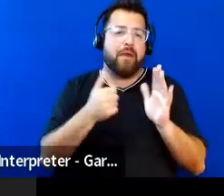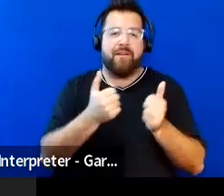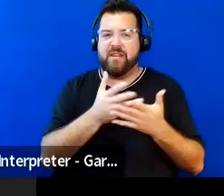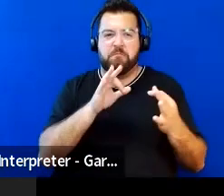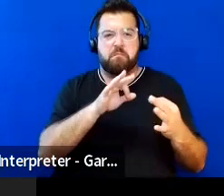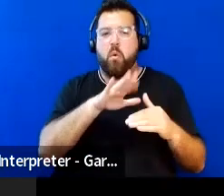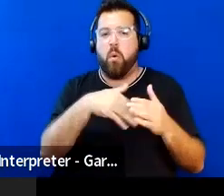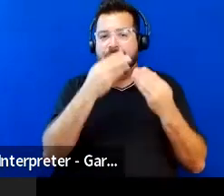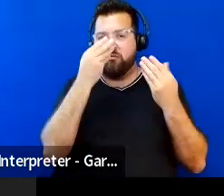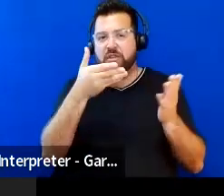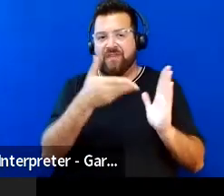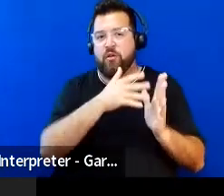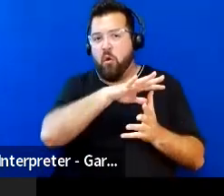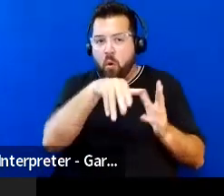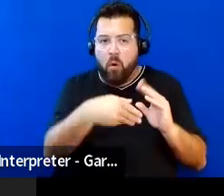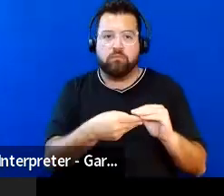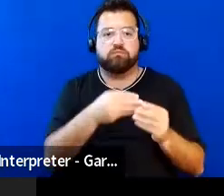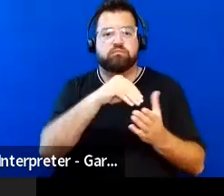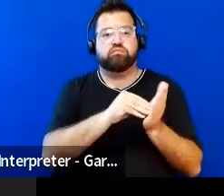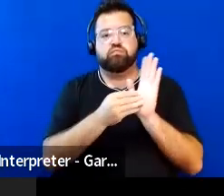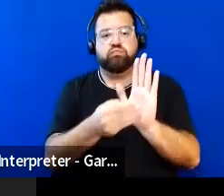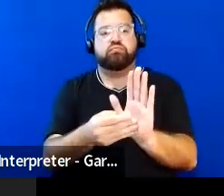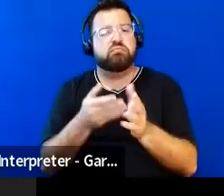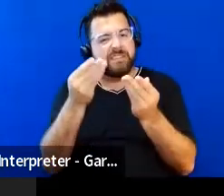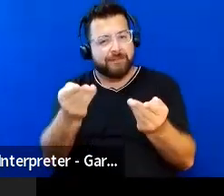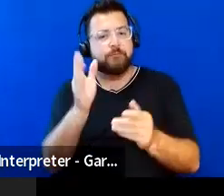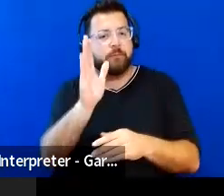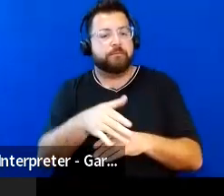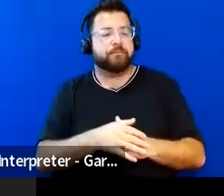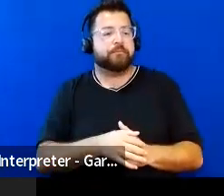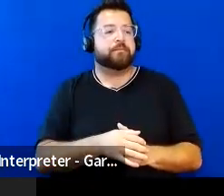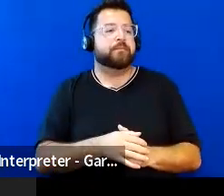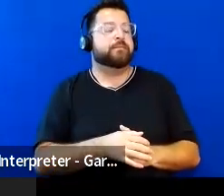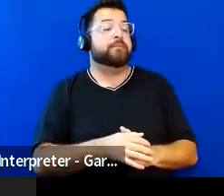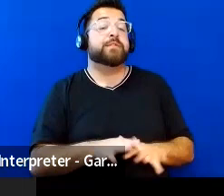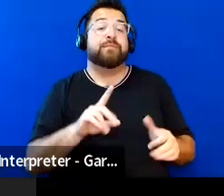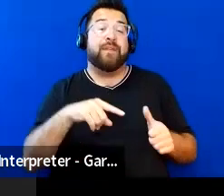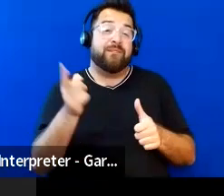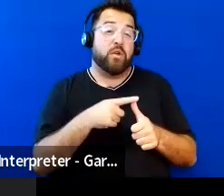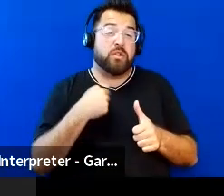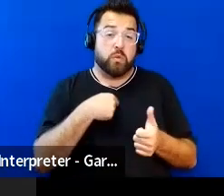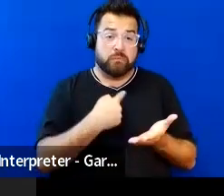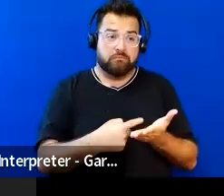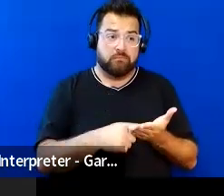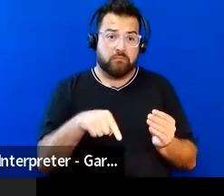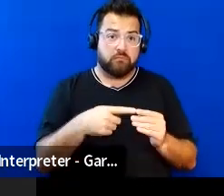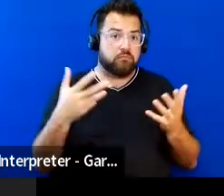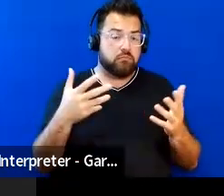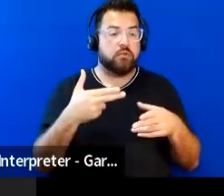that information all together. Okay. So the first one that we're going to talk about is